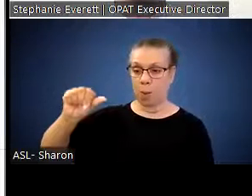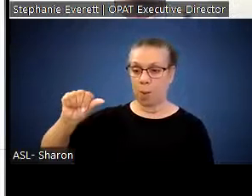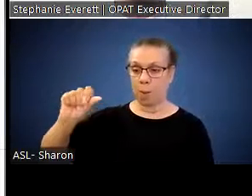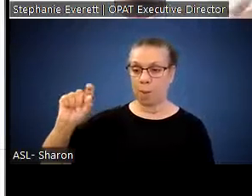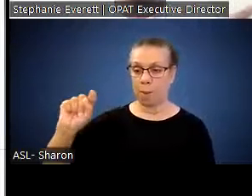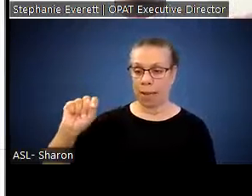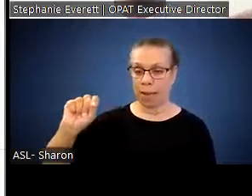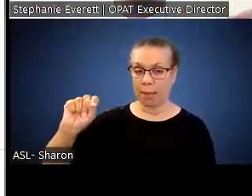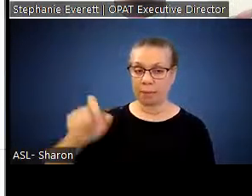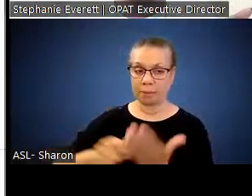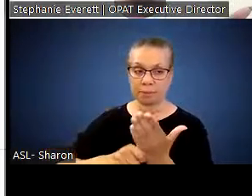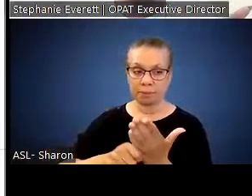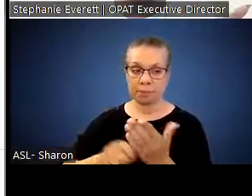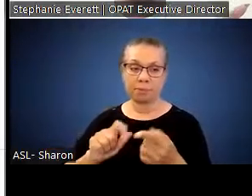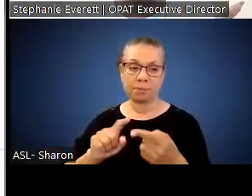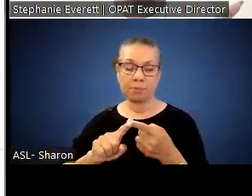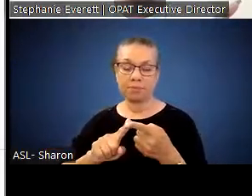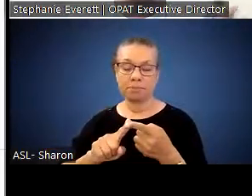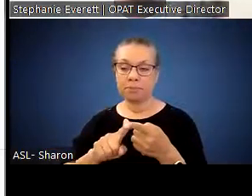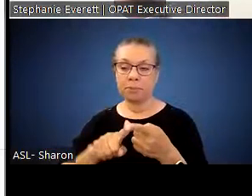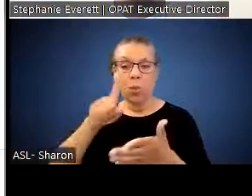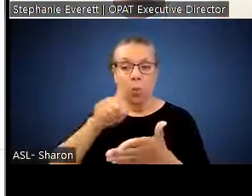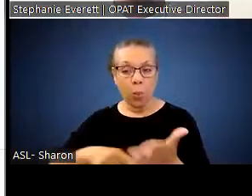It just says what we do.